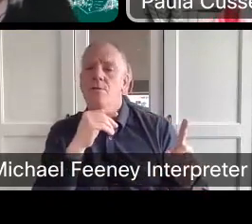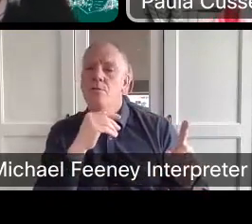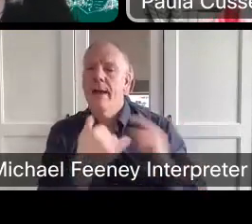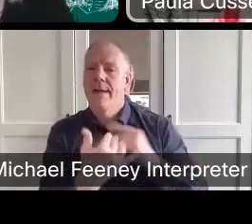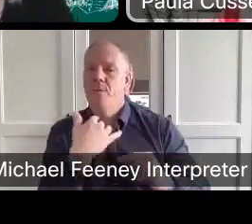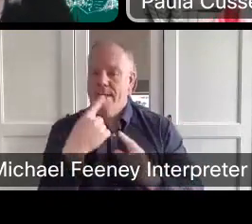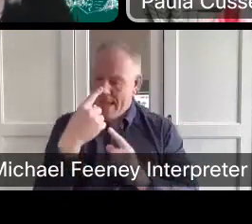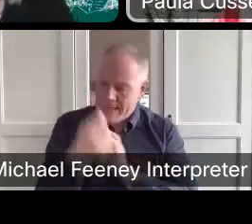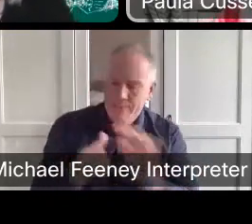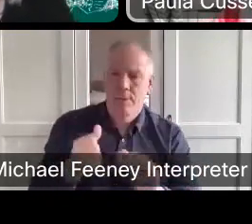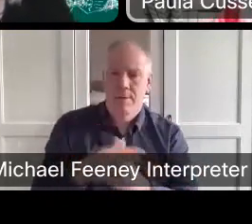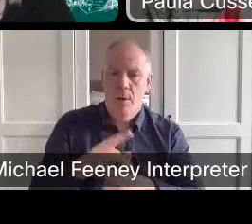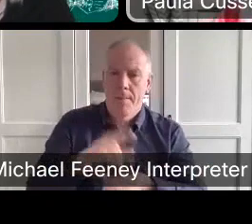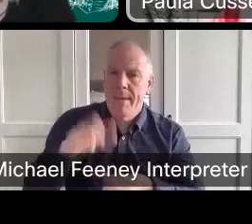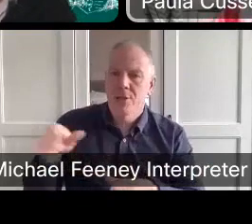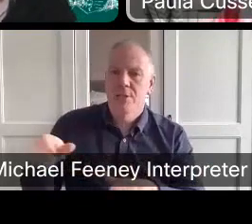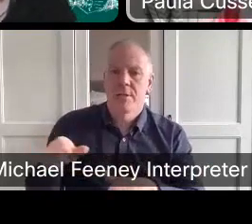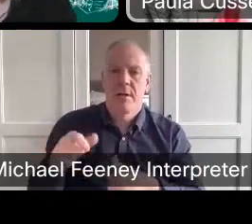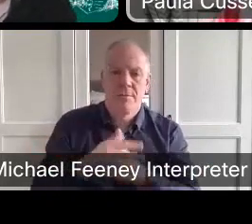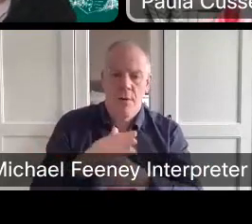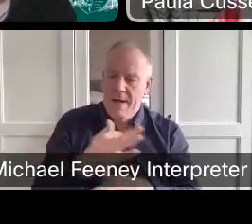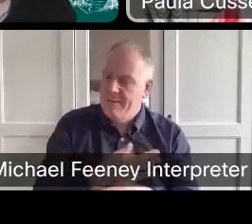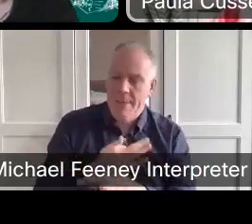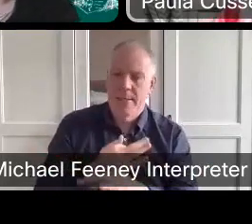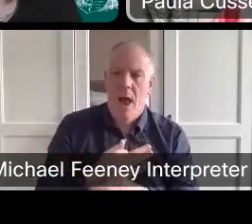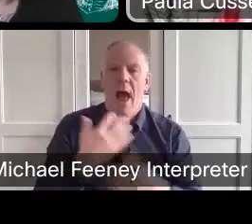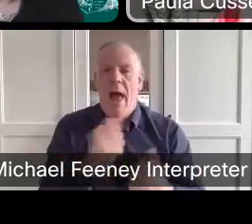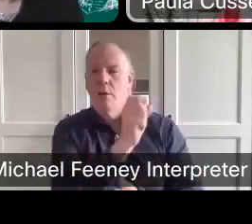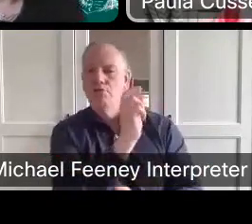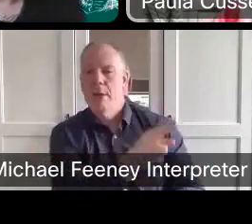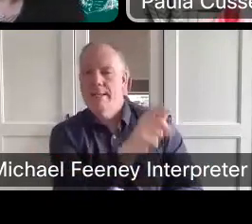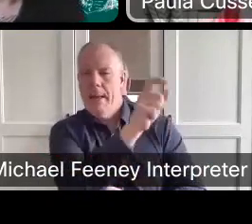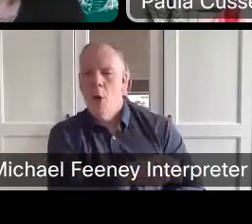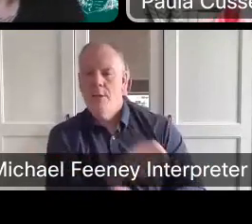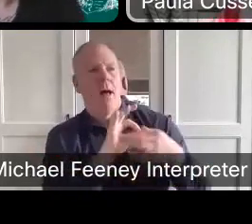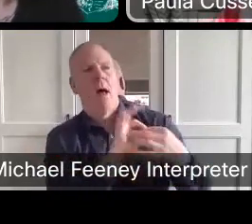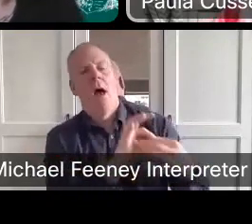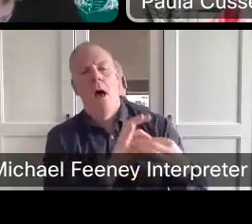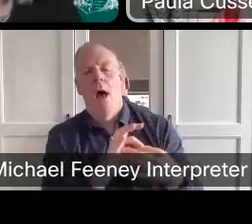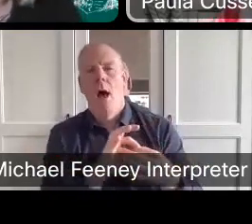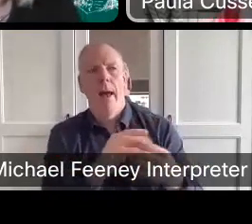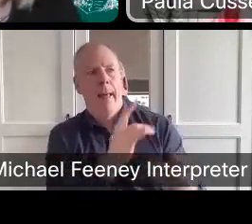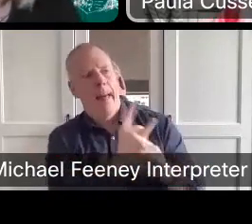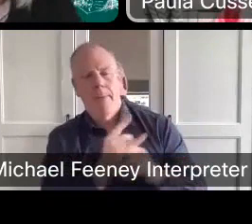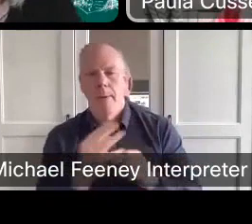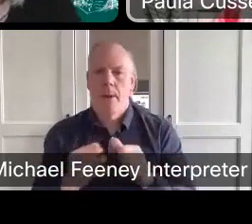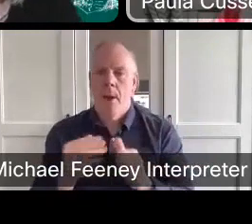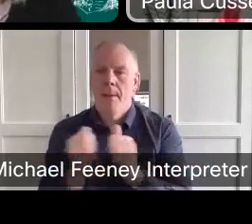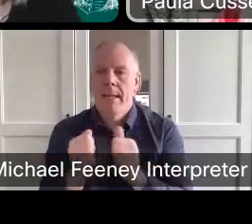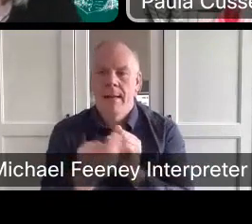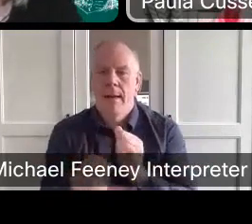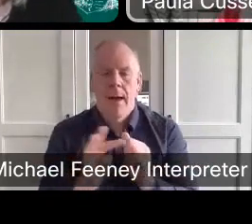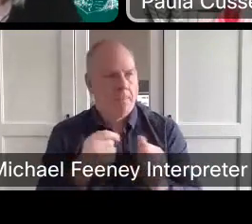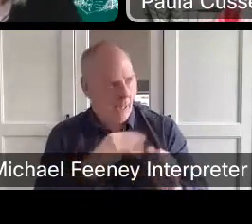outcomes for patients and their families when they have that person, that go-to person that can, help them prepare for meetings, that can bring their